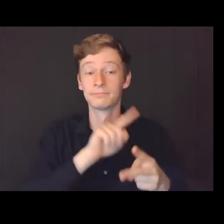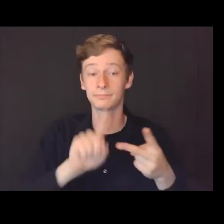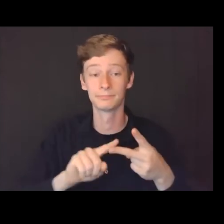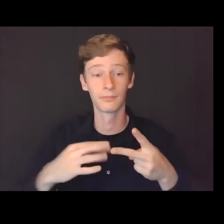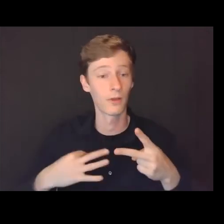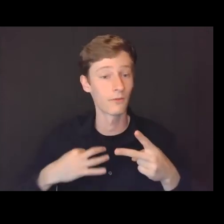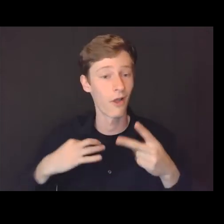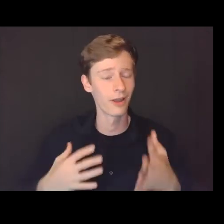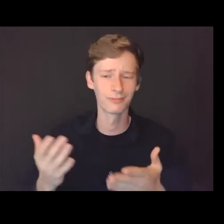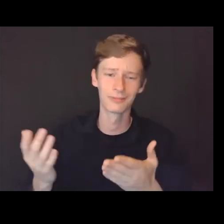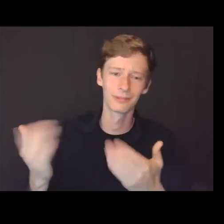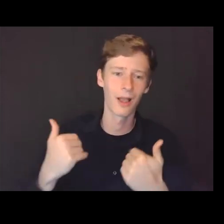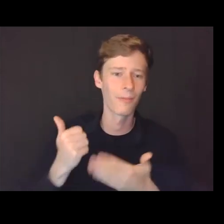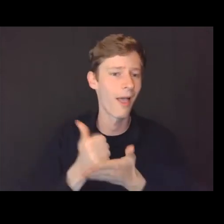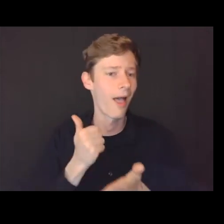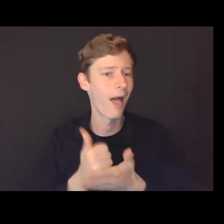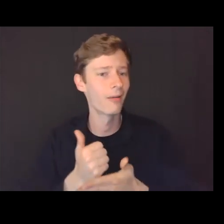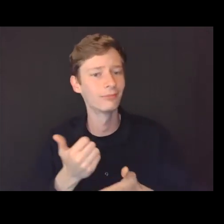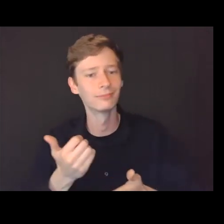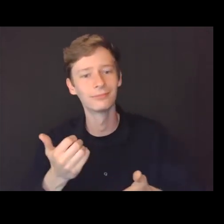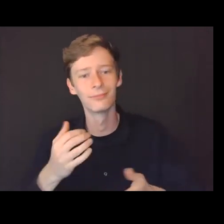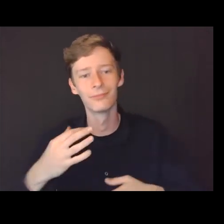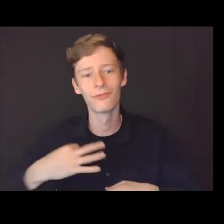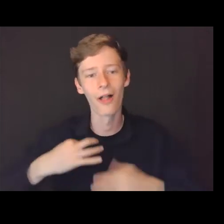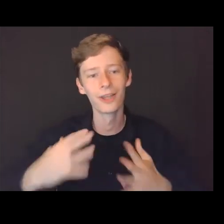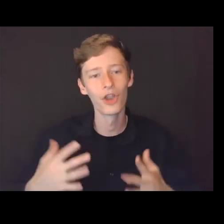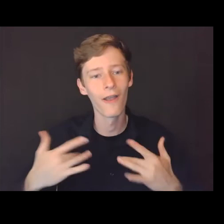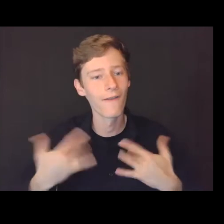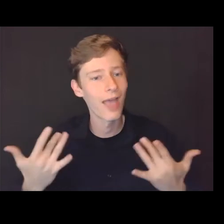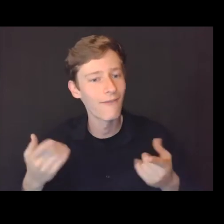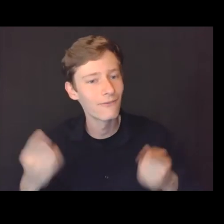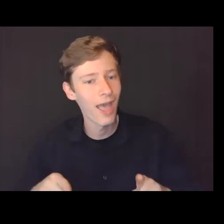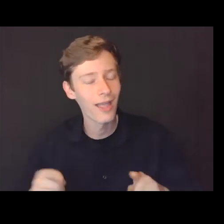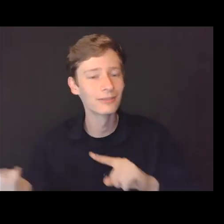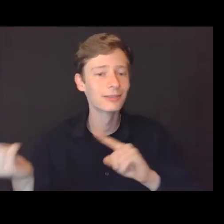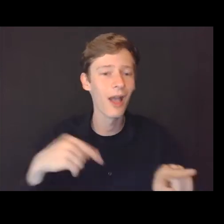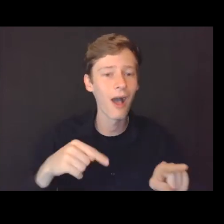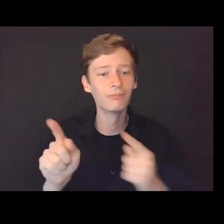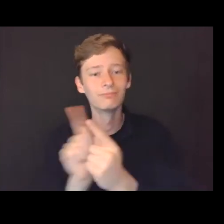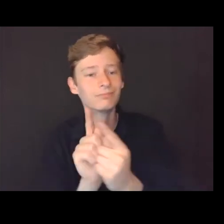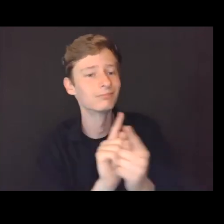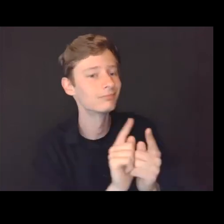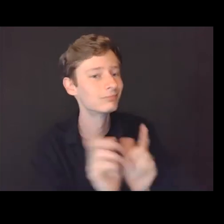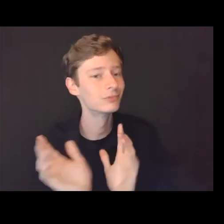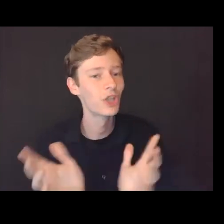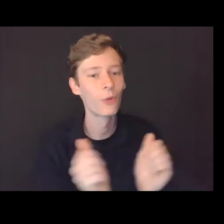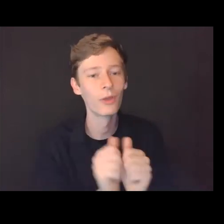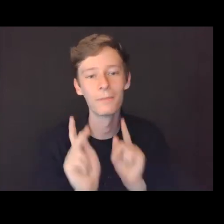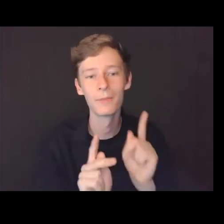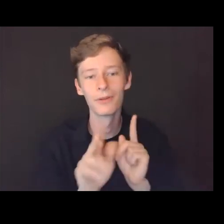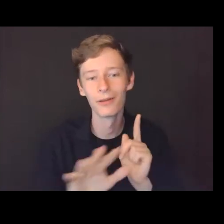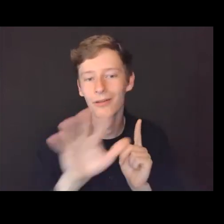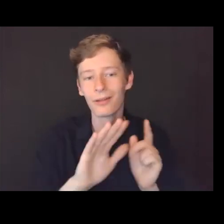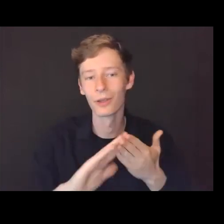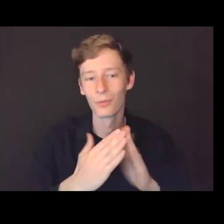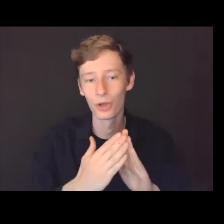know, events and outreach, especially when we can get back out in the community and start doing more of that, which we hope will happen soon. We've